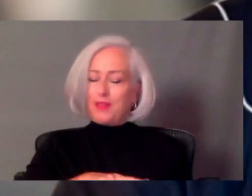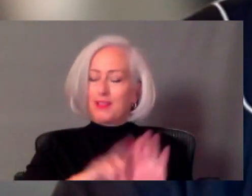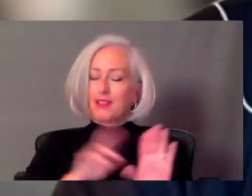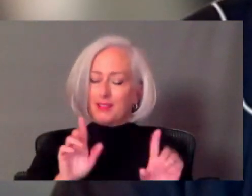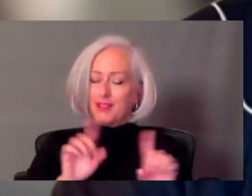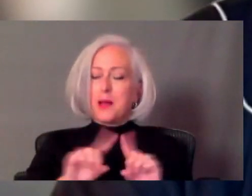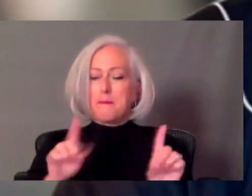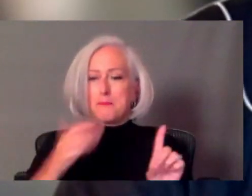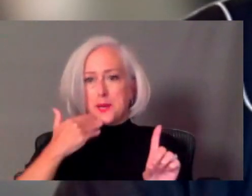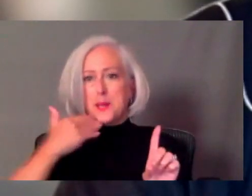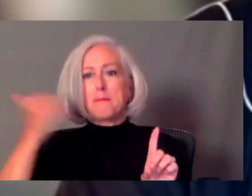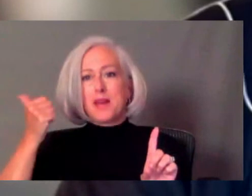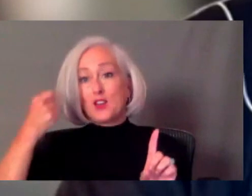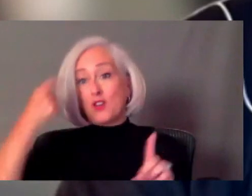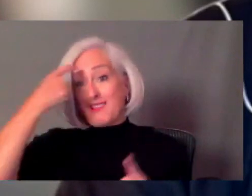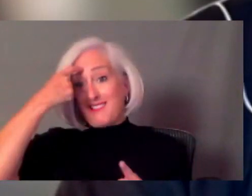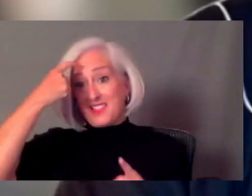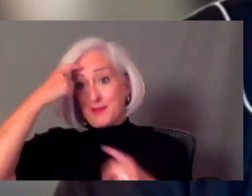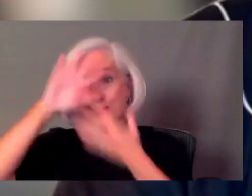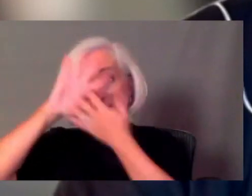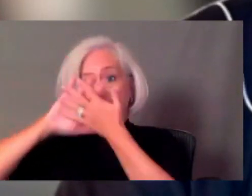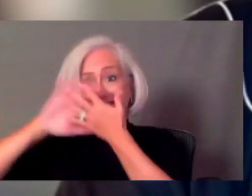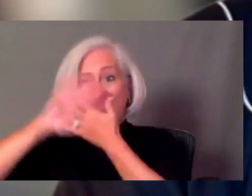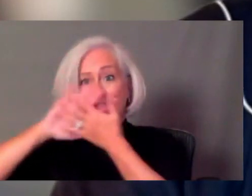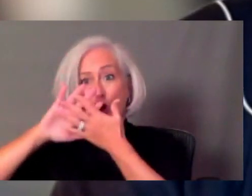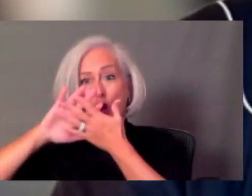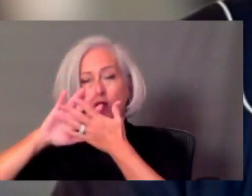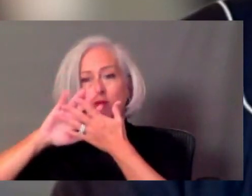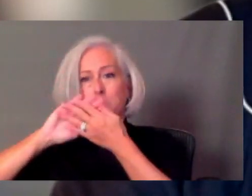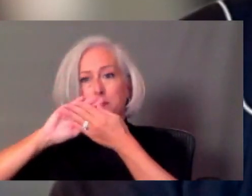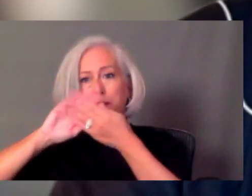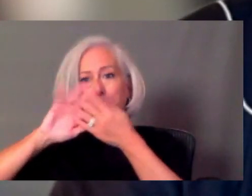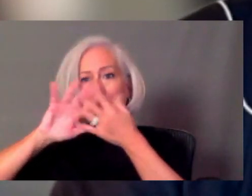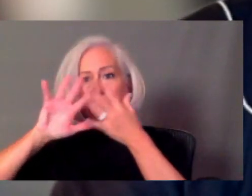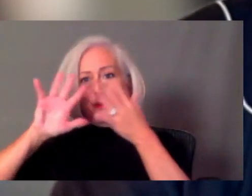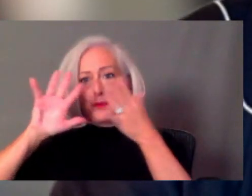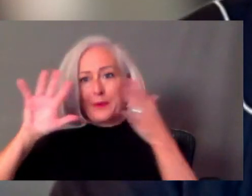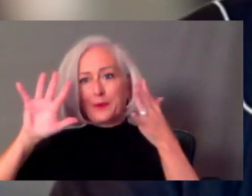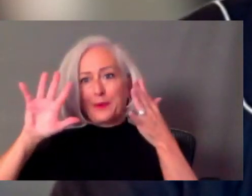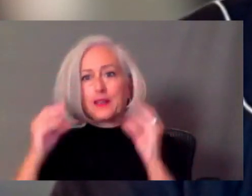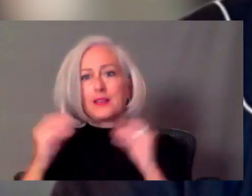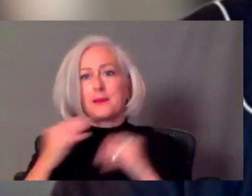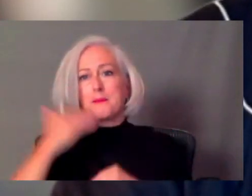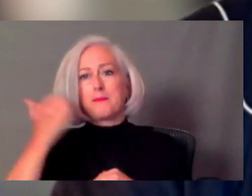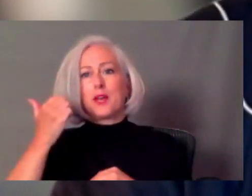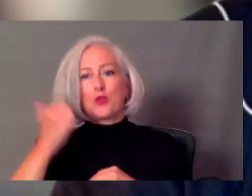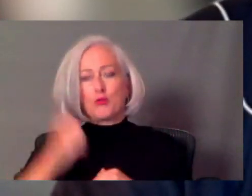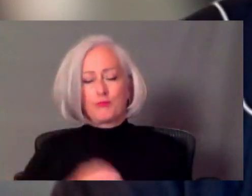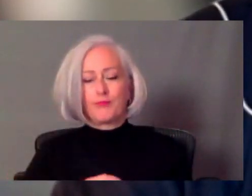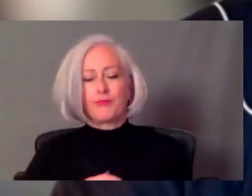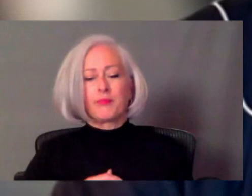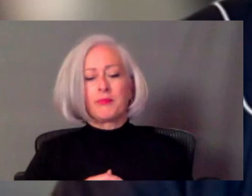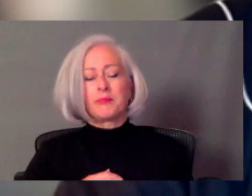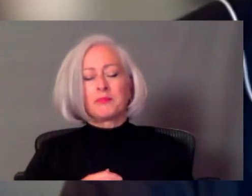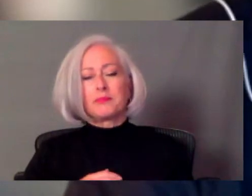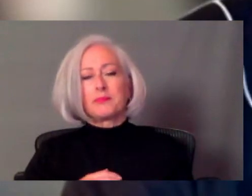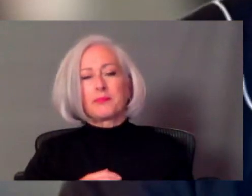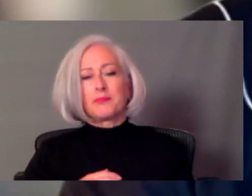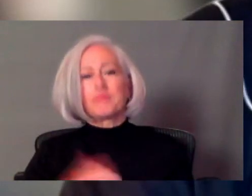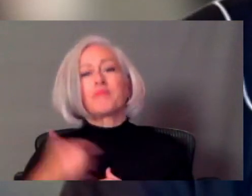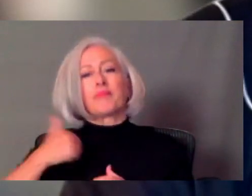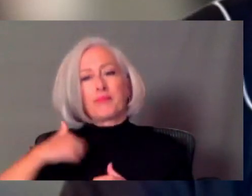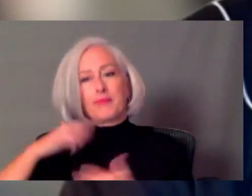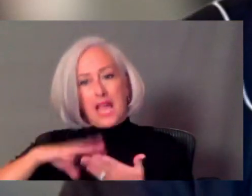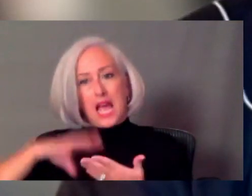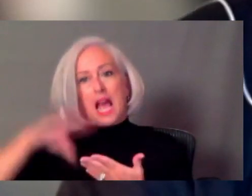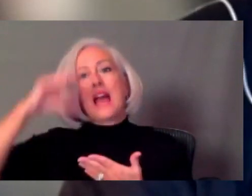it just was not able to get back into it. And so giving myself a little bit of grace and understanding that 15